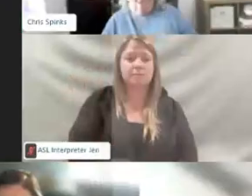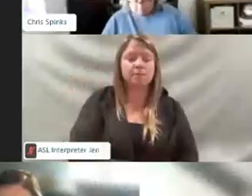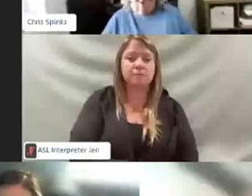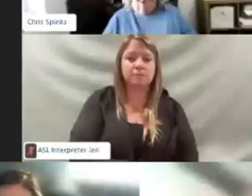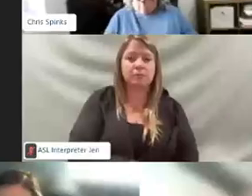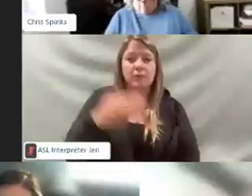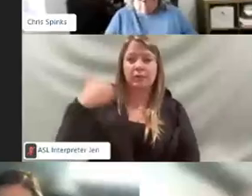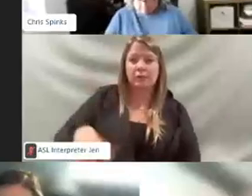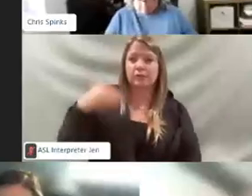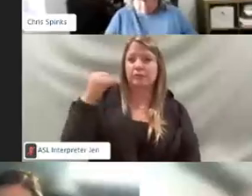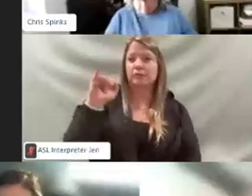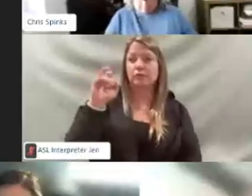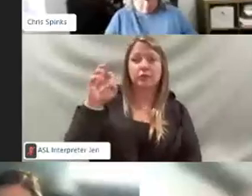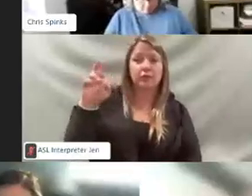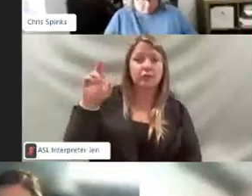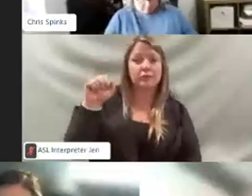This is Jennifer David, present.